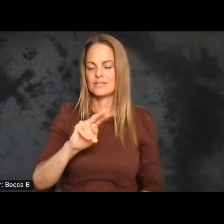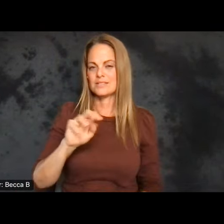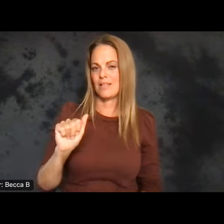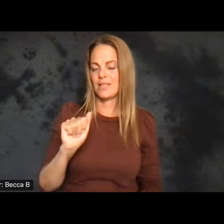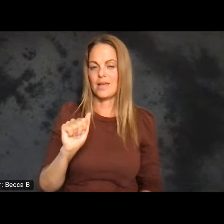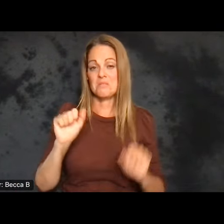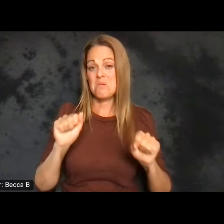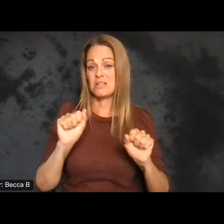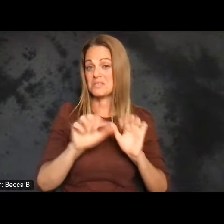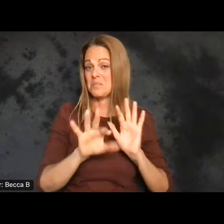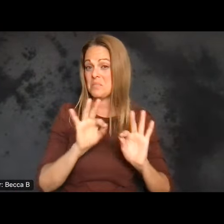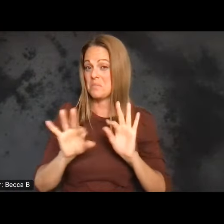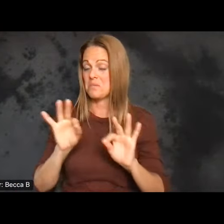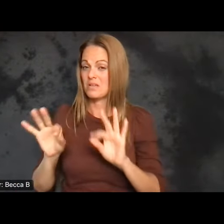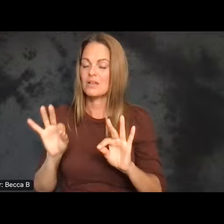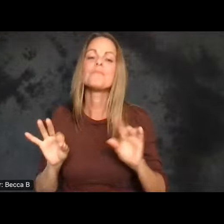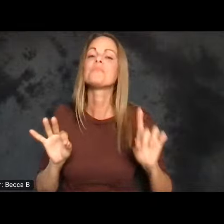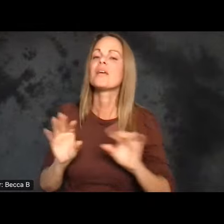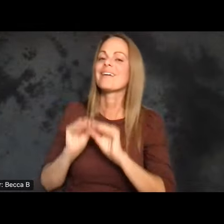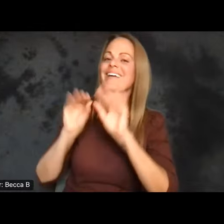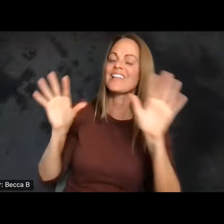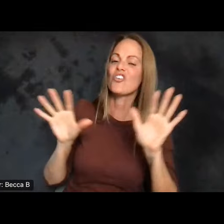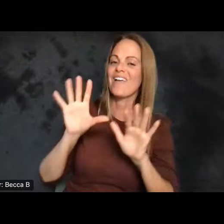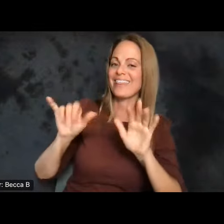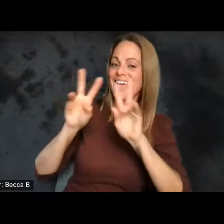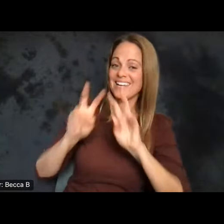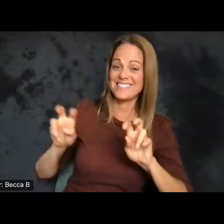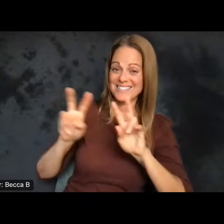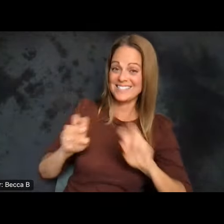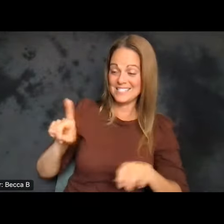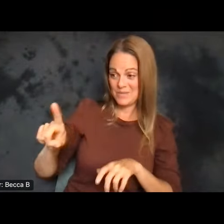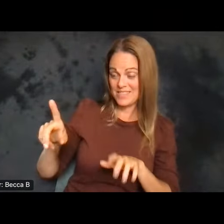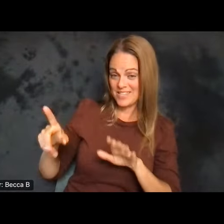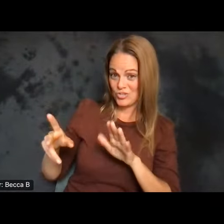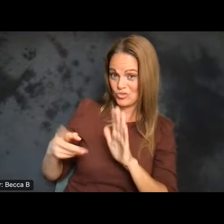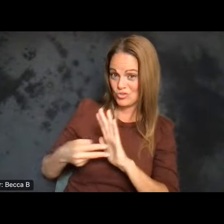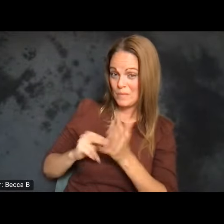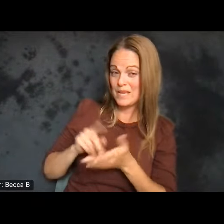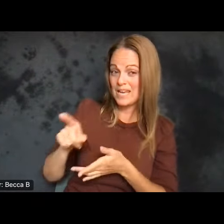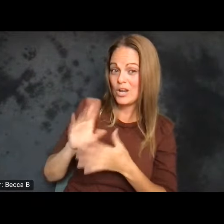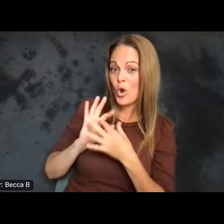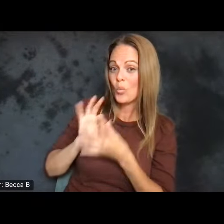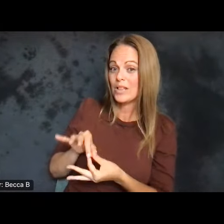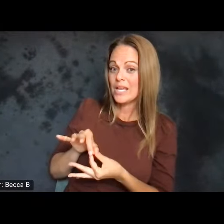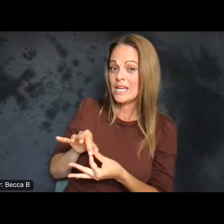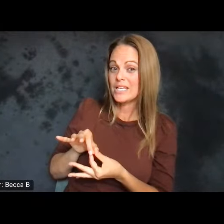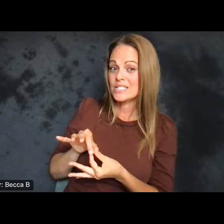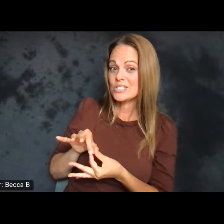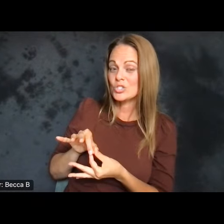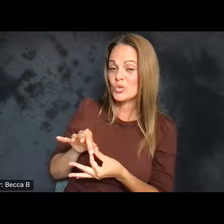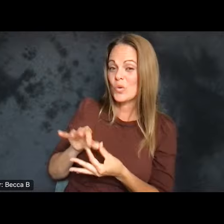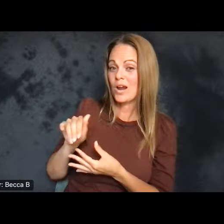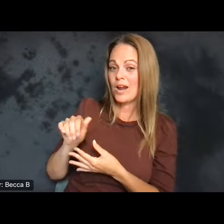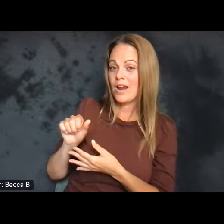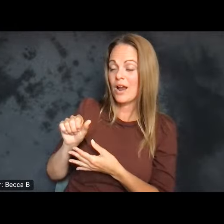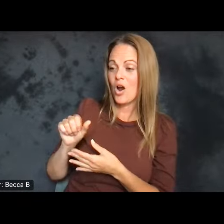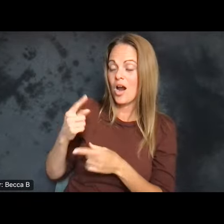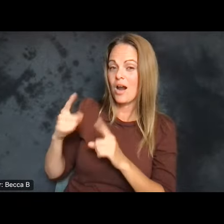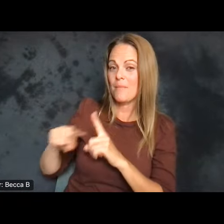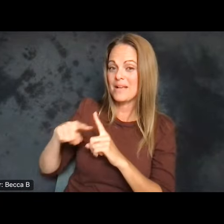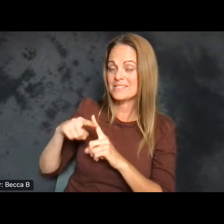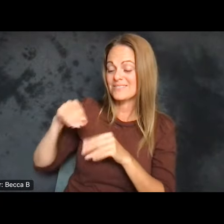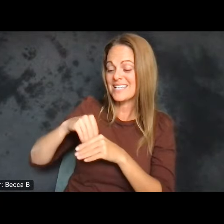Yep, I just want to clarify that assessment that you're talking about related to the, our assets in Salina. That did not relate